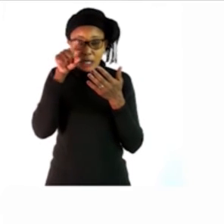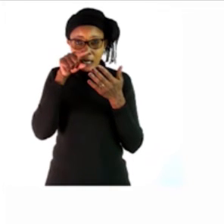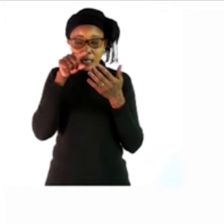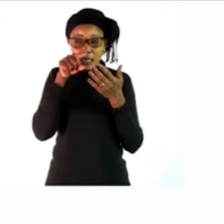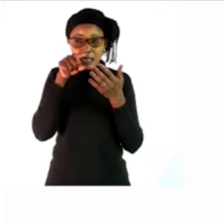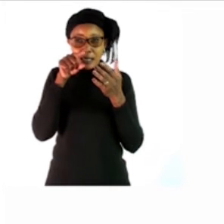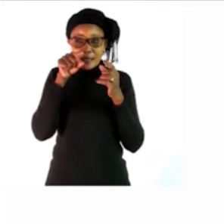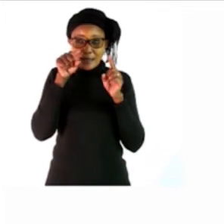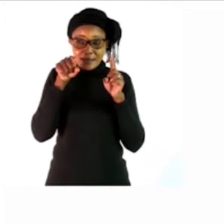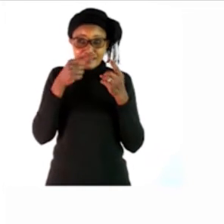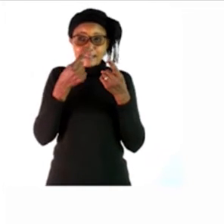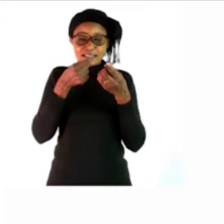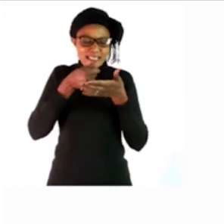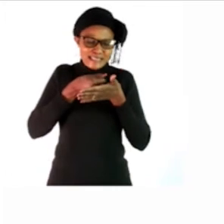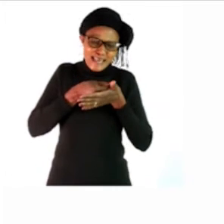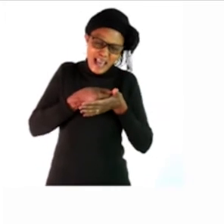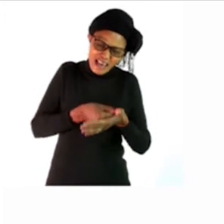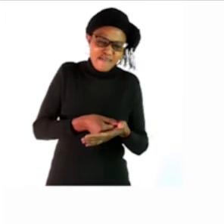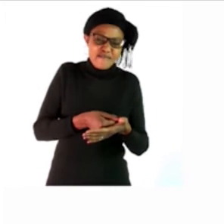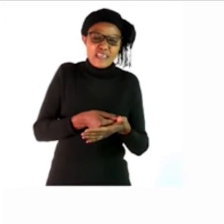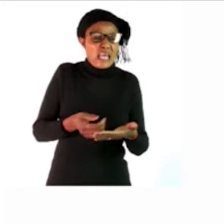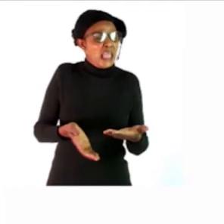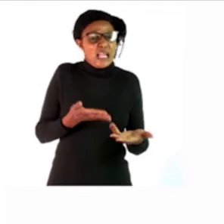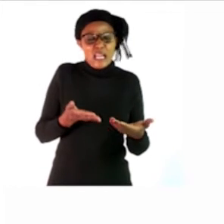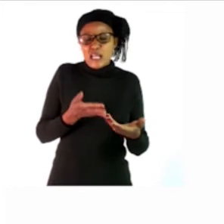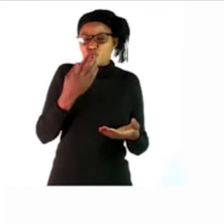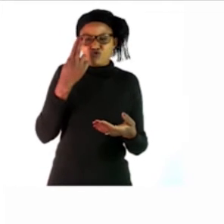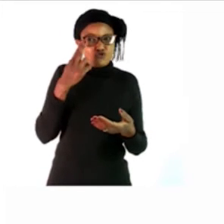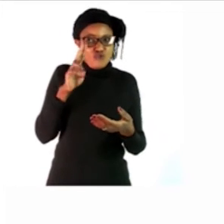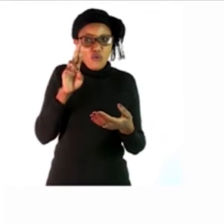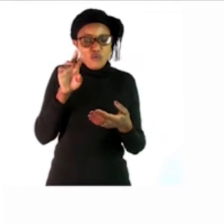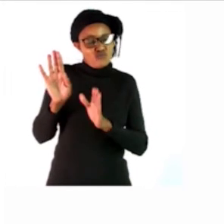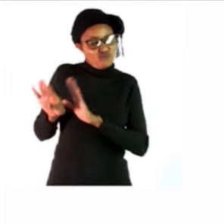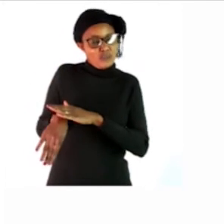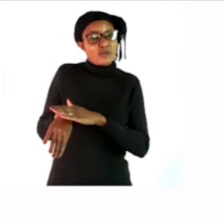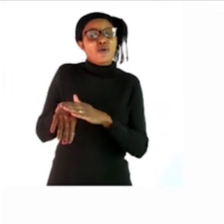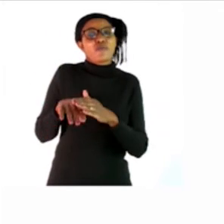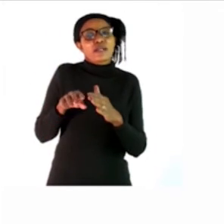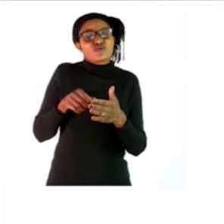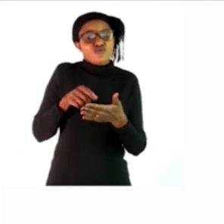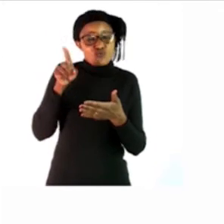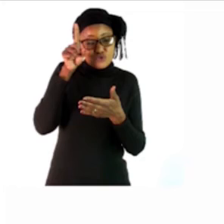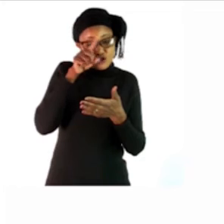not circle the one that is light. You circle the one that is heavy.